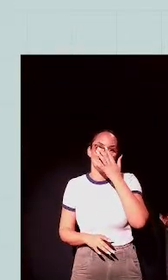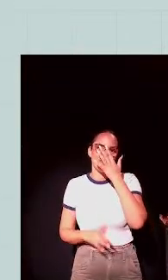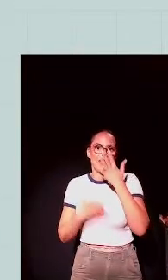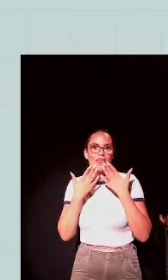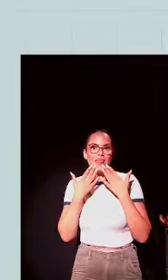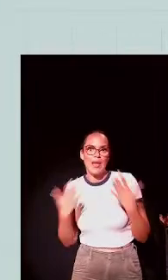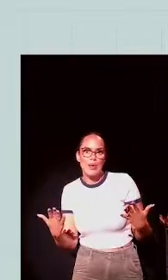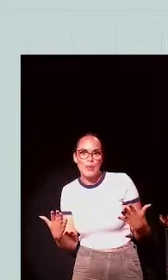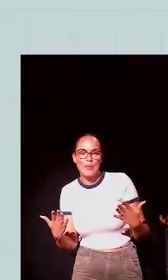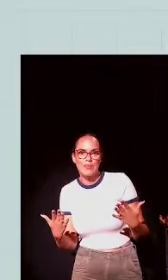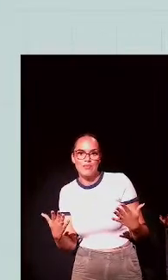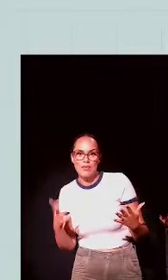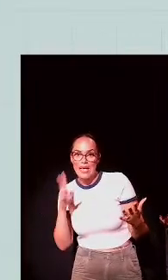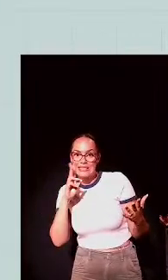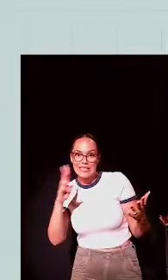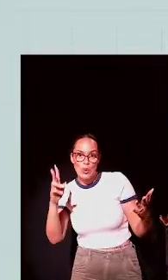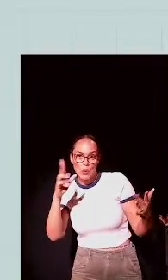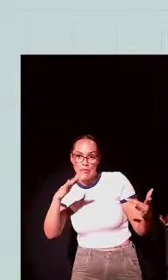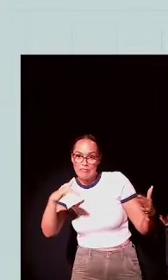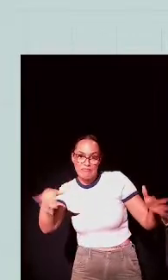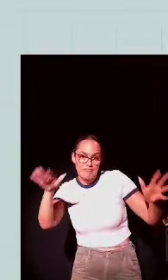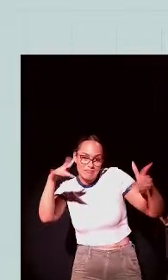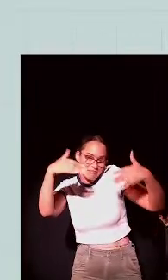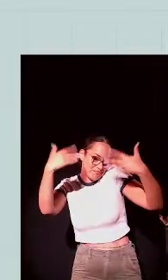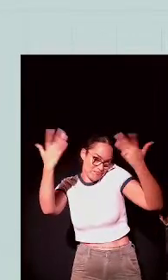see you some other time.